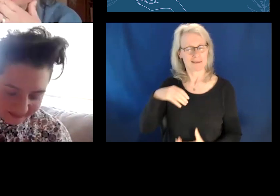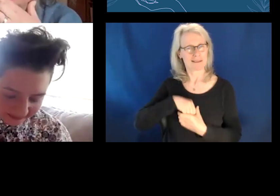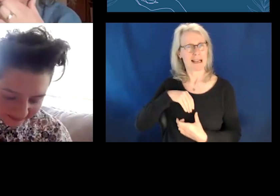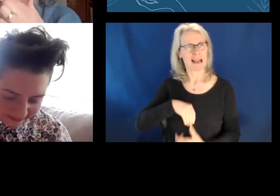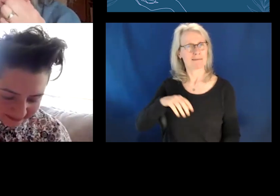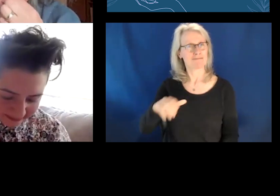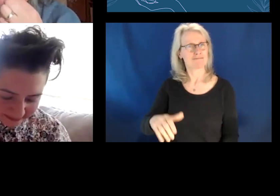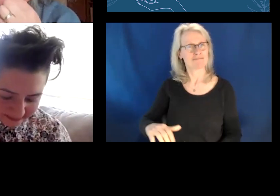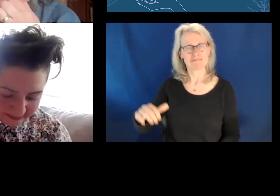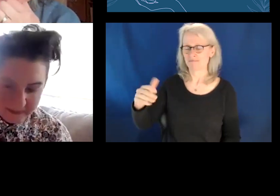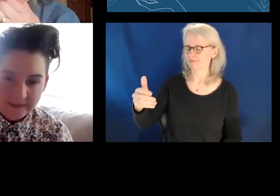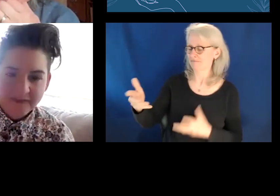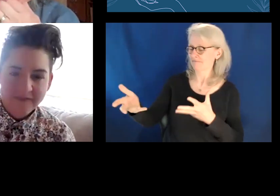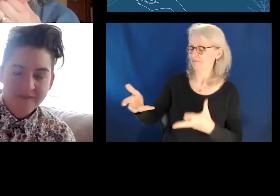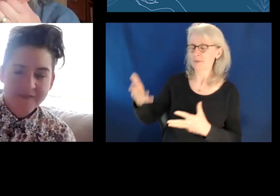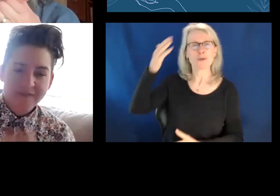and then to be that child again.